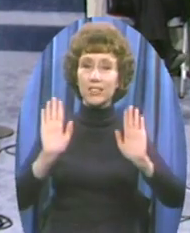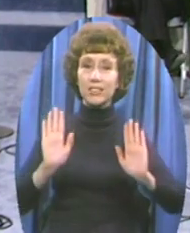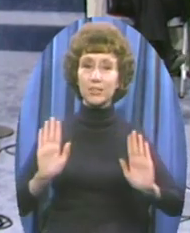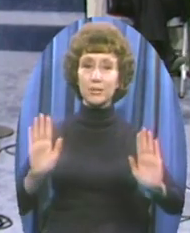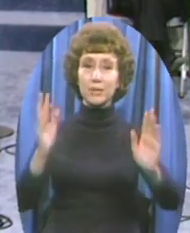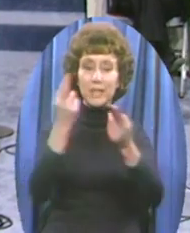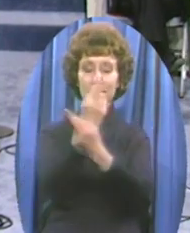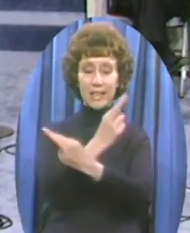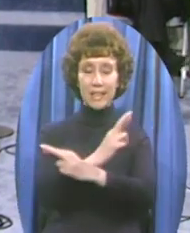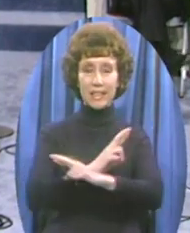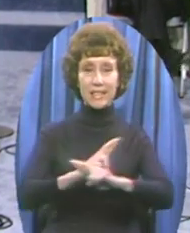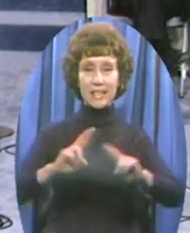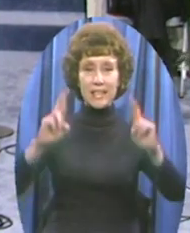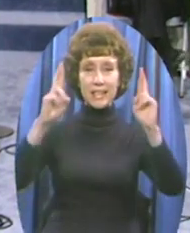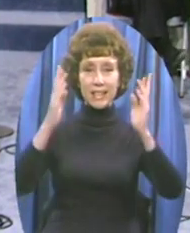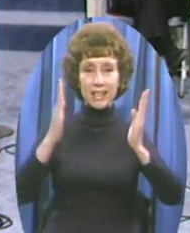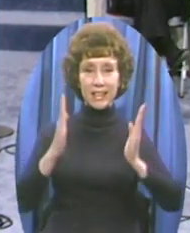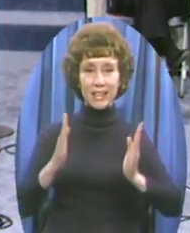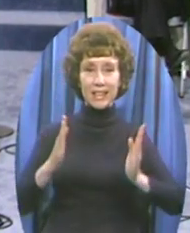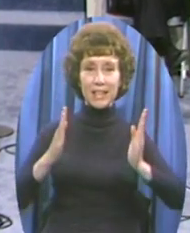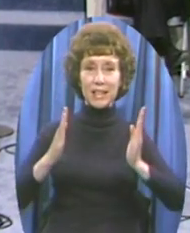gracious